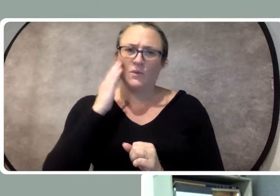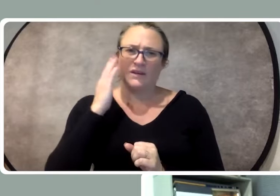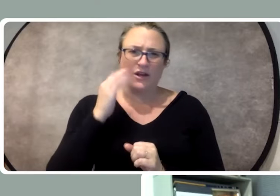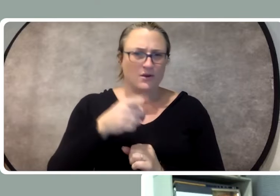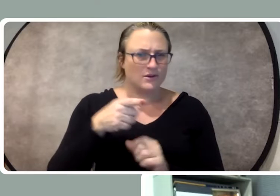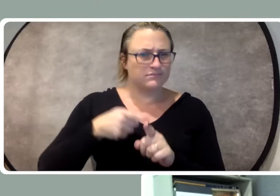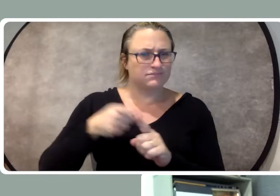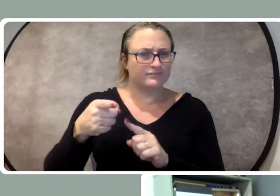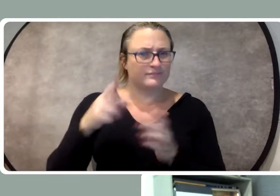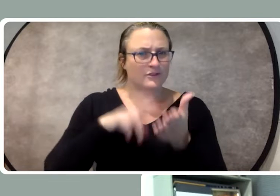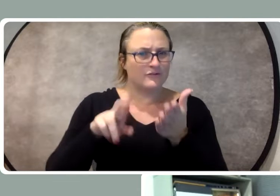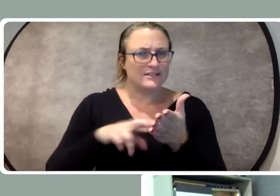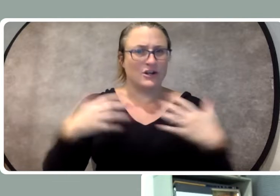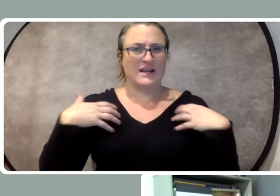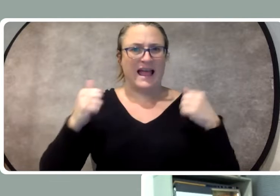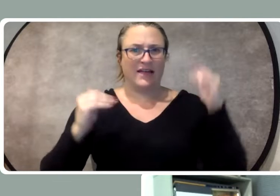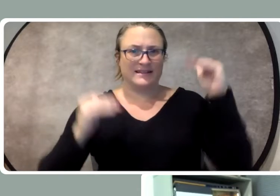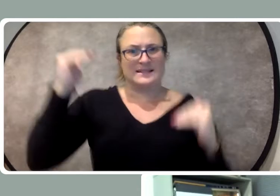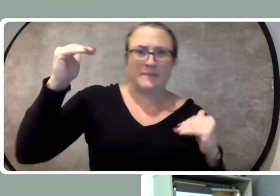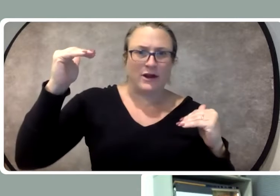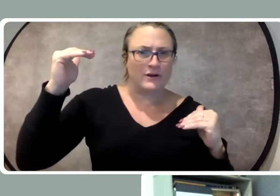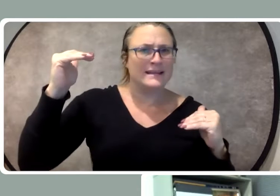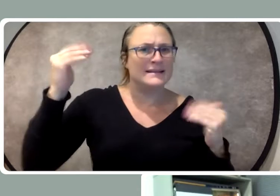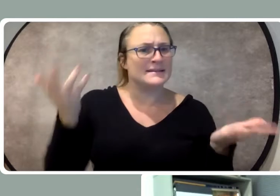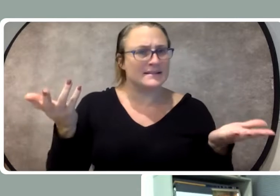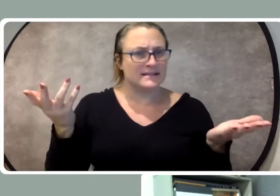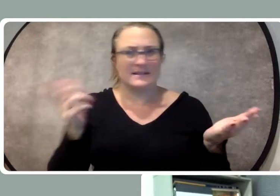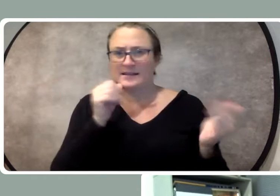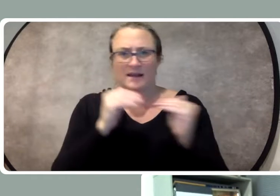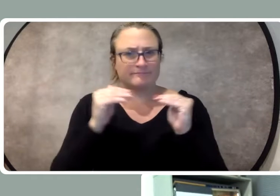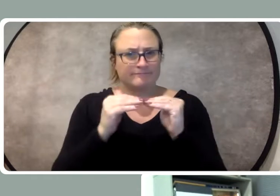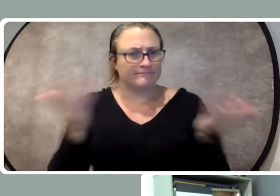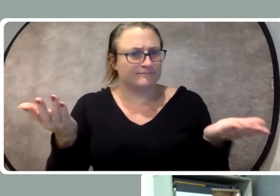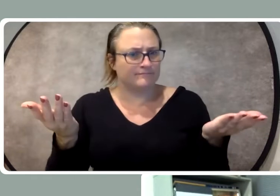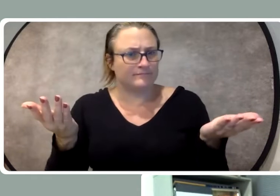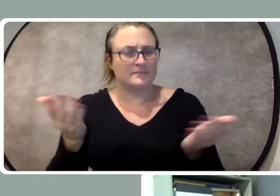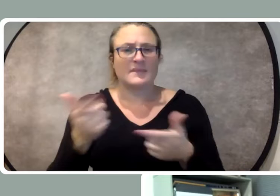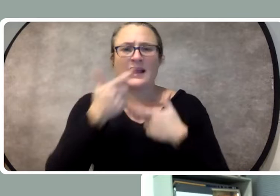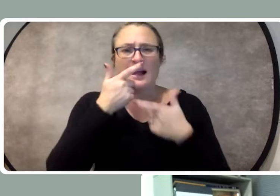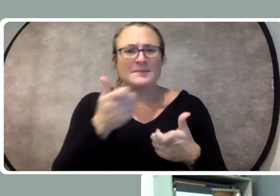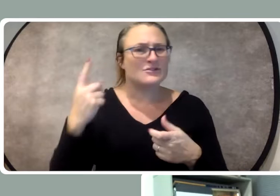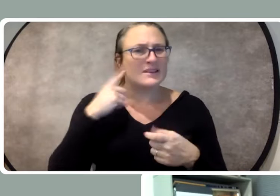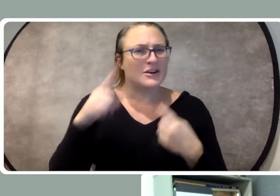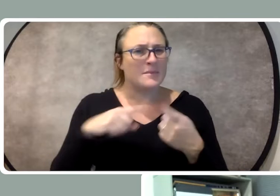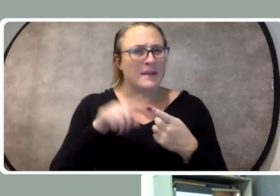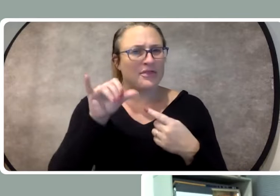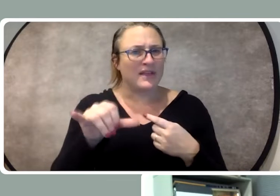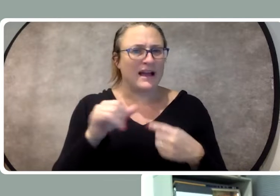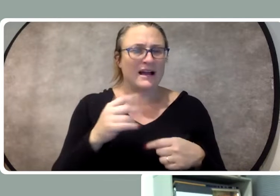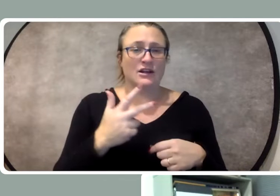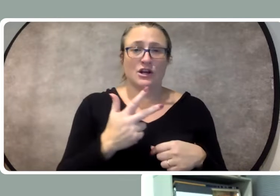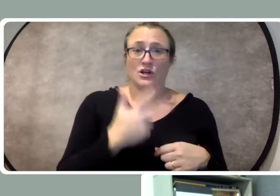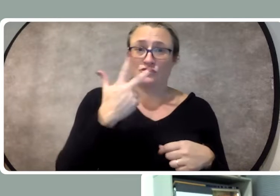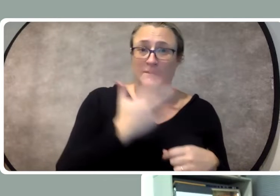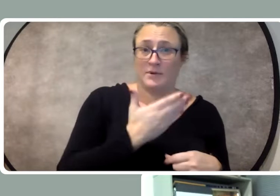research is health disparities, and was interested to hear you speak about the interaction between triple negative breast cancer